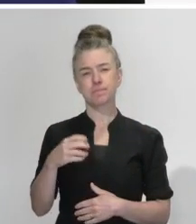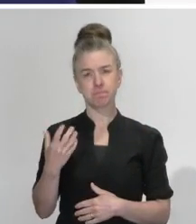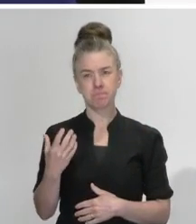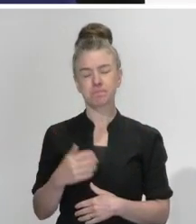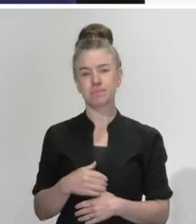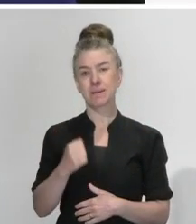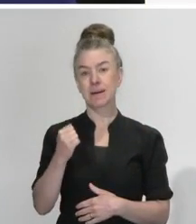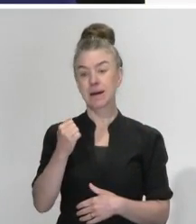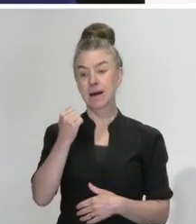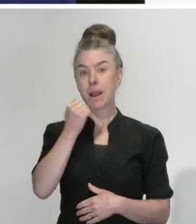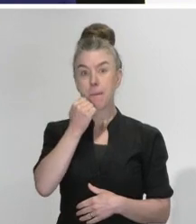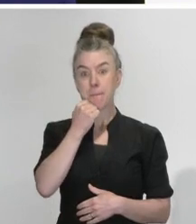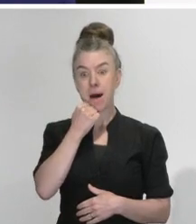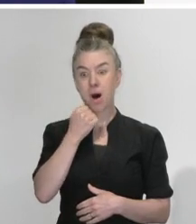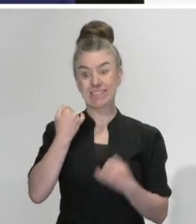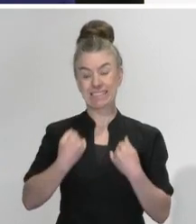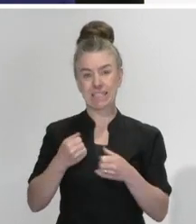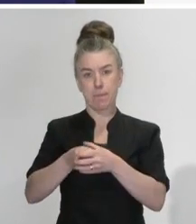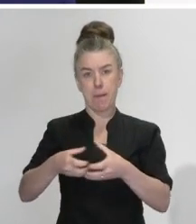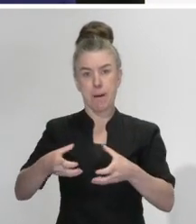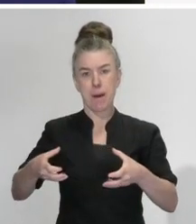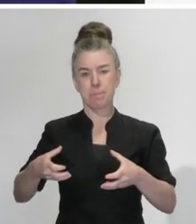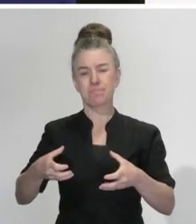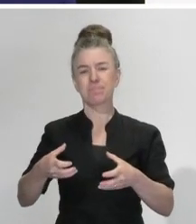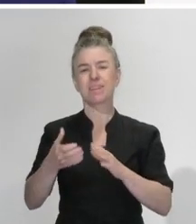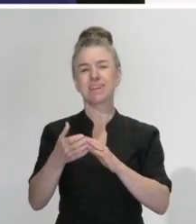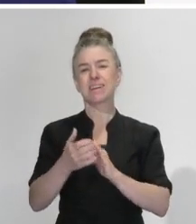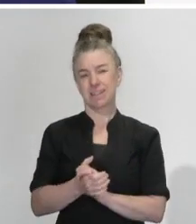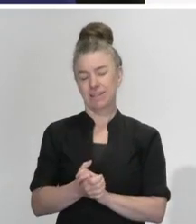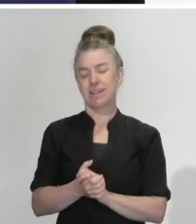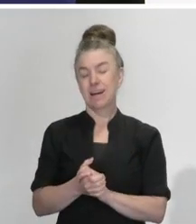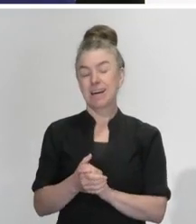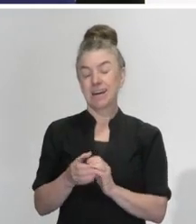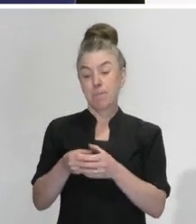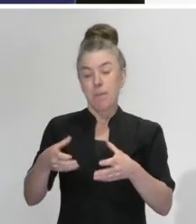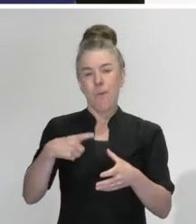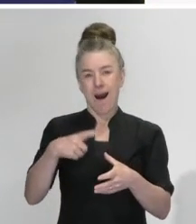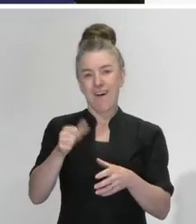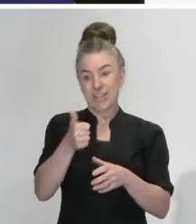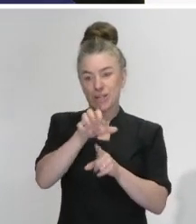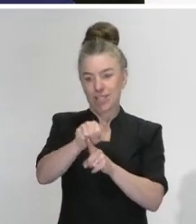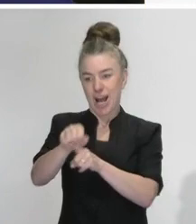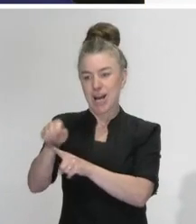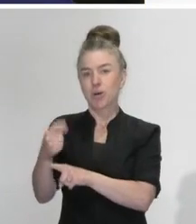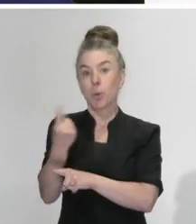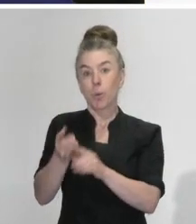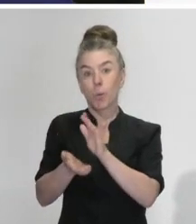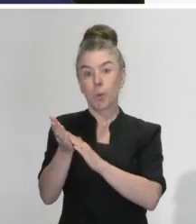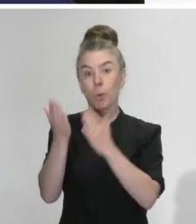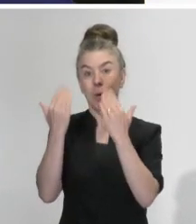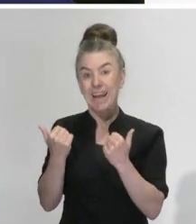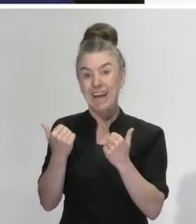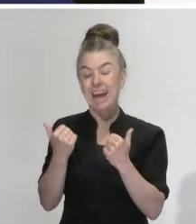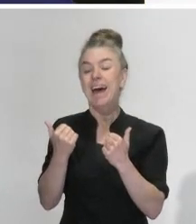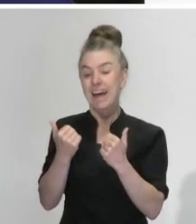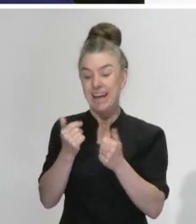think the numbers are going up, but what that represents is that all the close contacts have been identified, they've been self-isolated and been tested